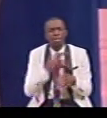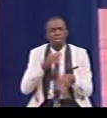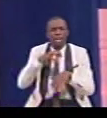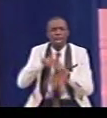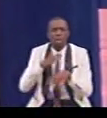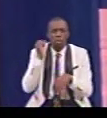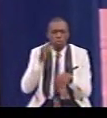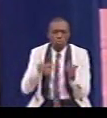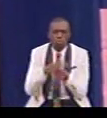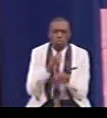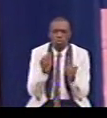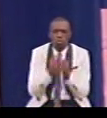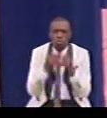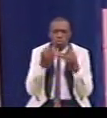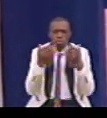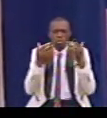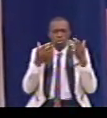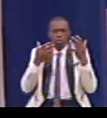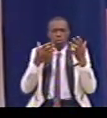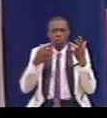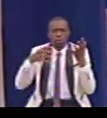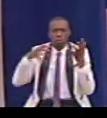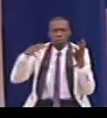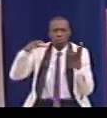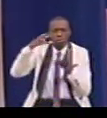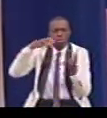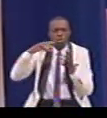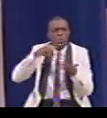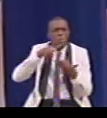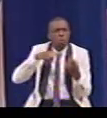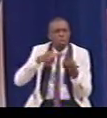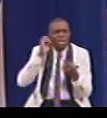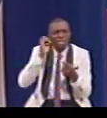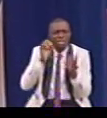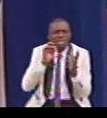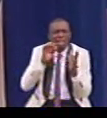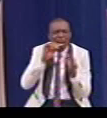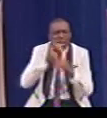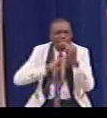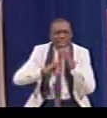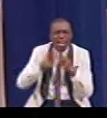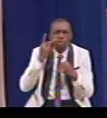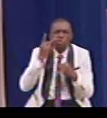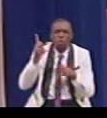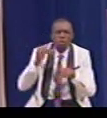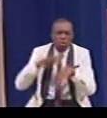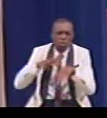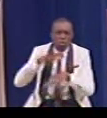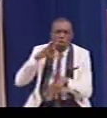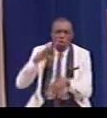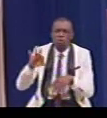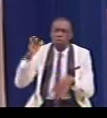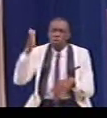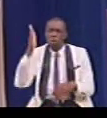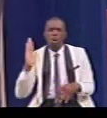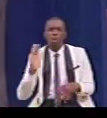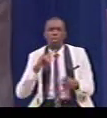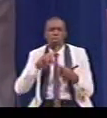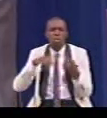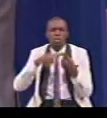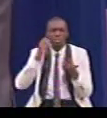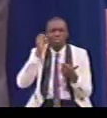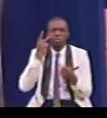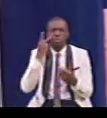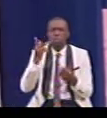God when you saw the Holiness of God when you saw the brightness of those singers and he compared all that with himself